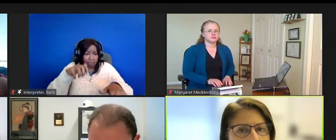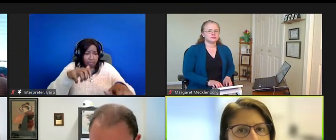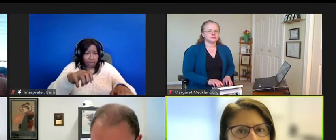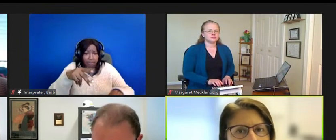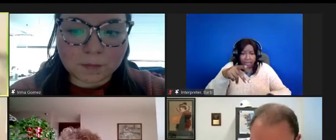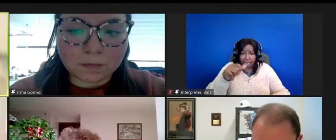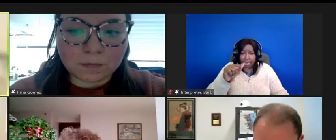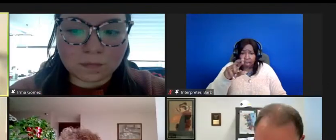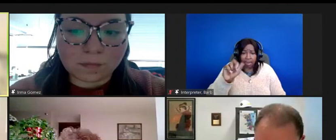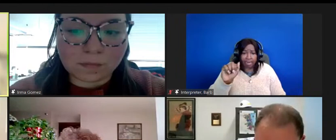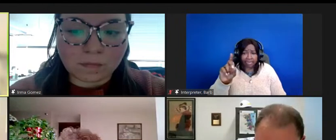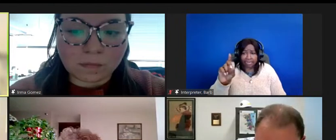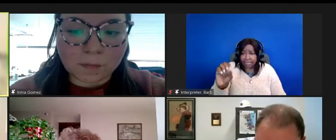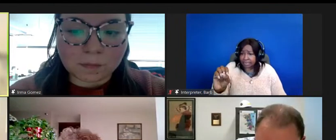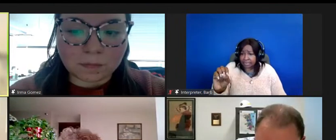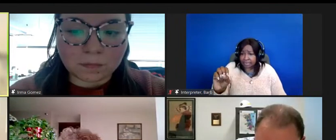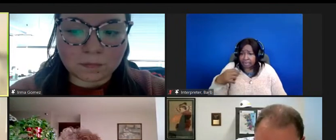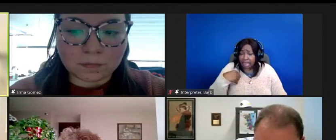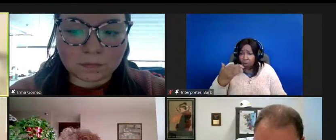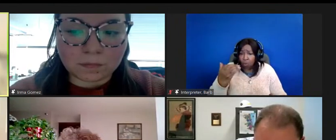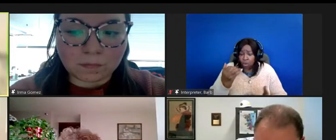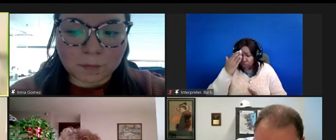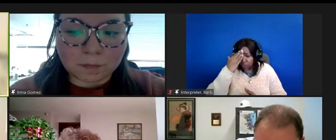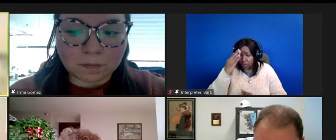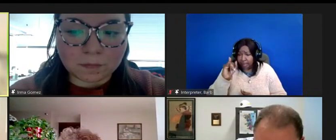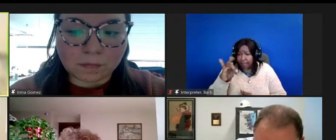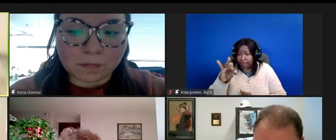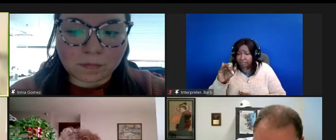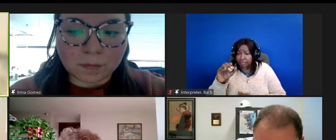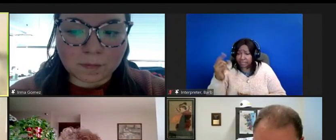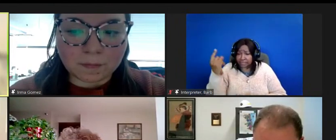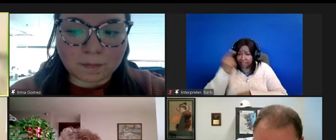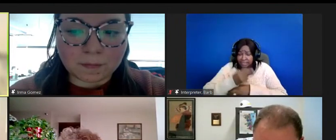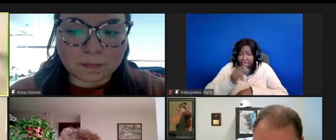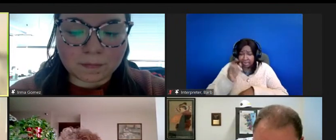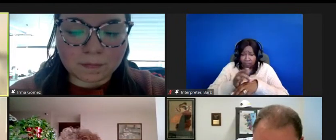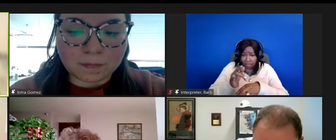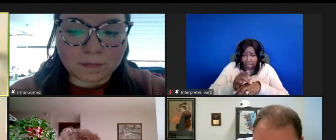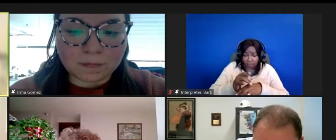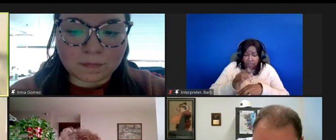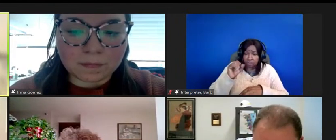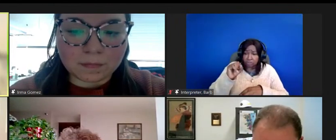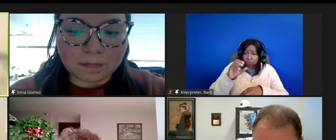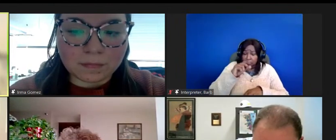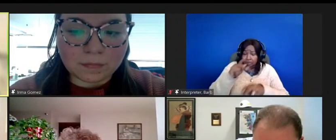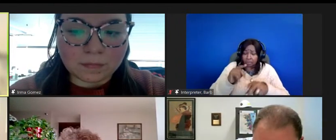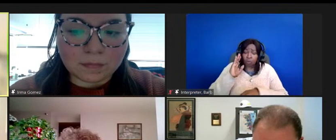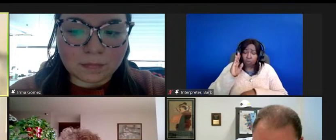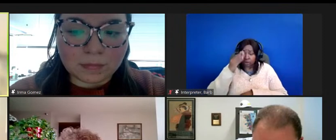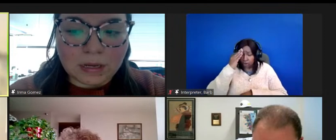and so I just want to know if that date was available so that people have a heads up if they want to participate.